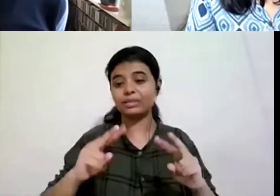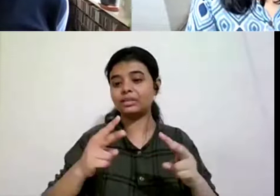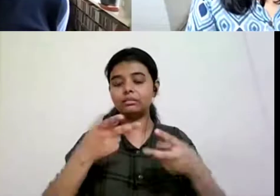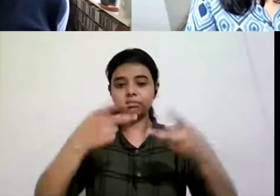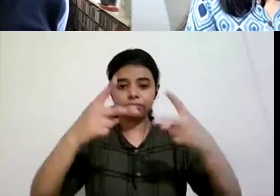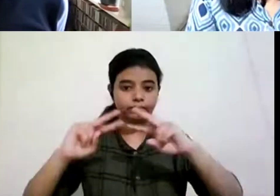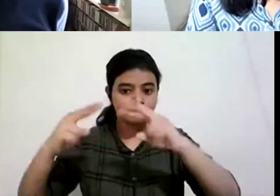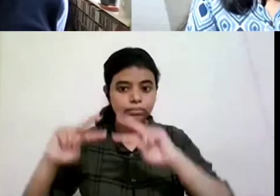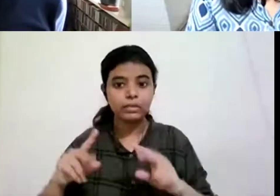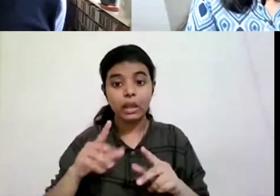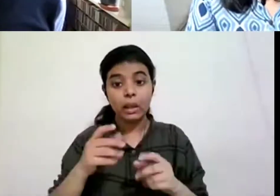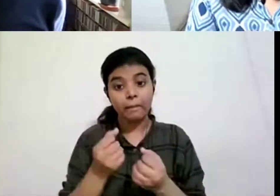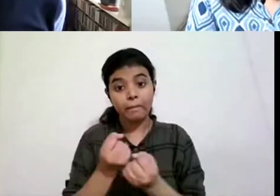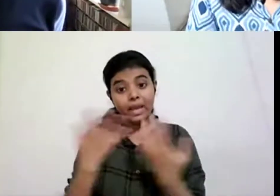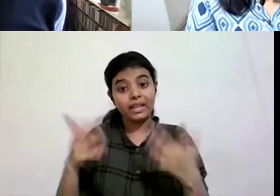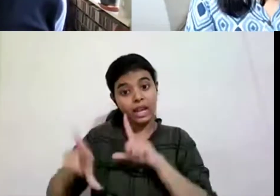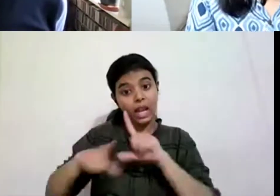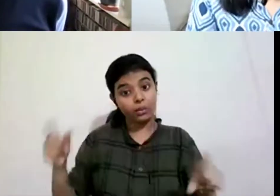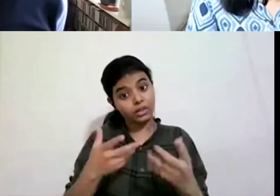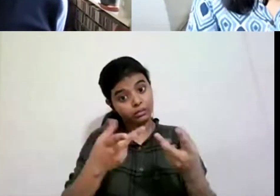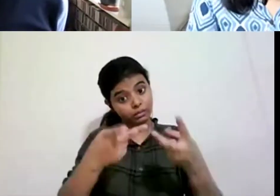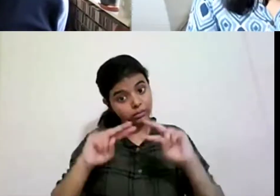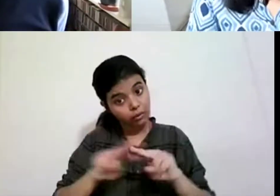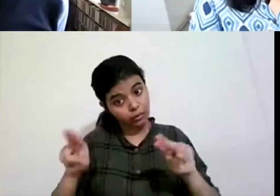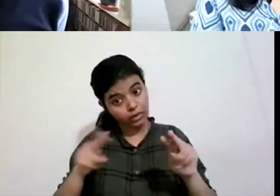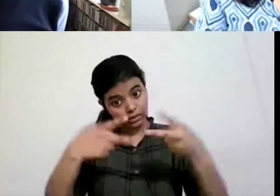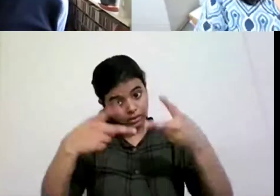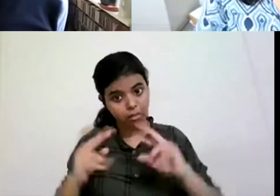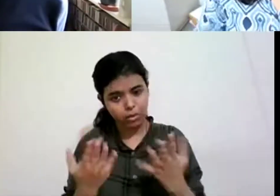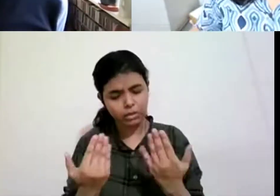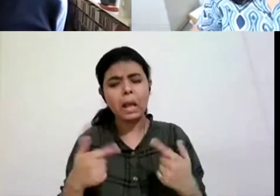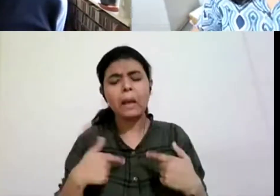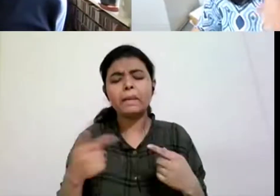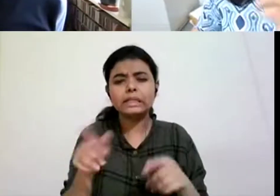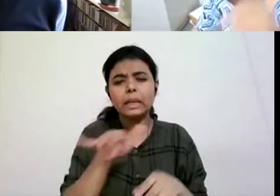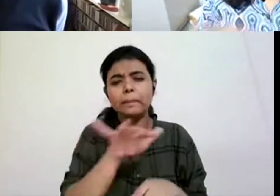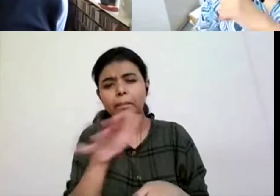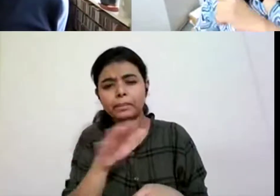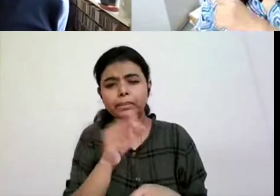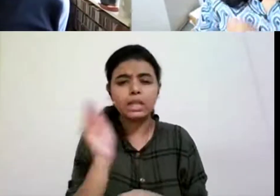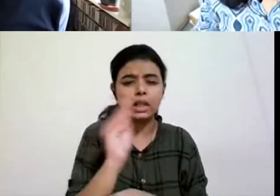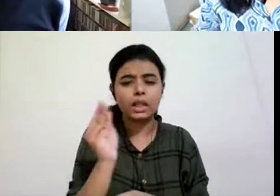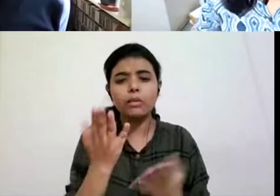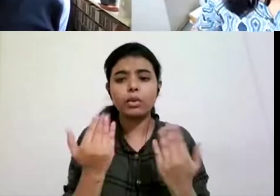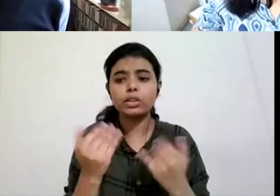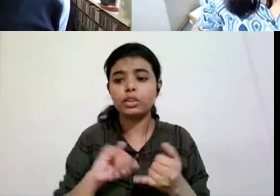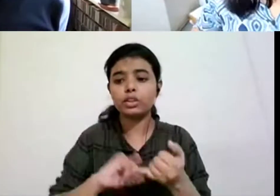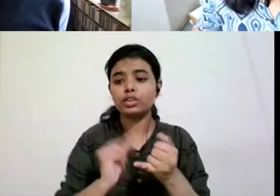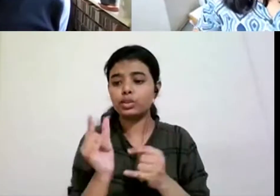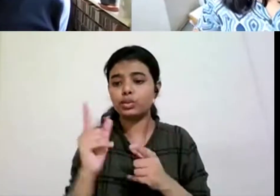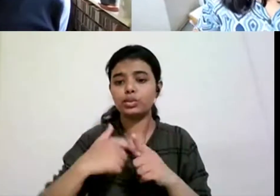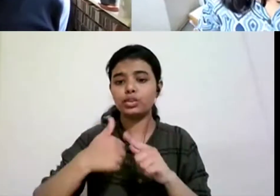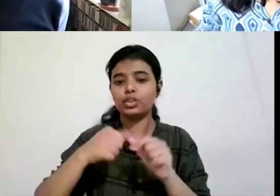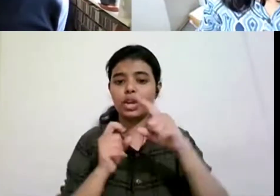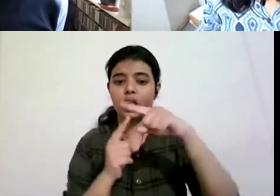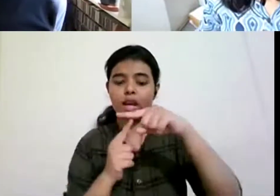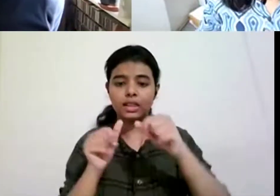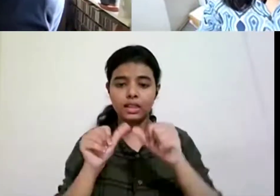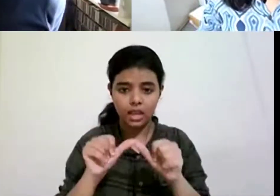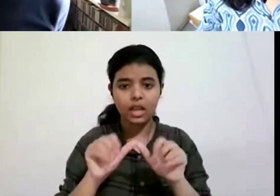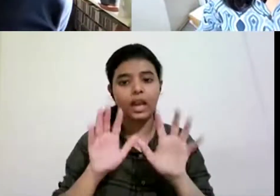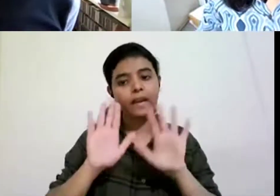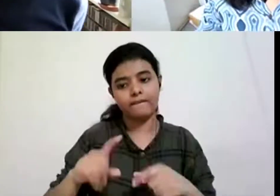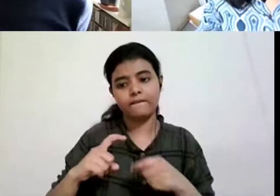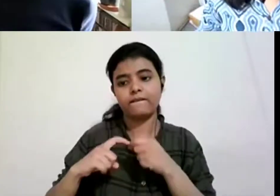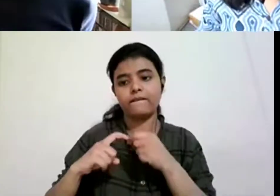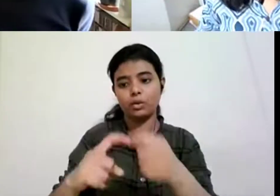completely translatable but an approximation. But Sujata has a question for you, and I think that